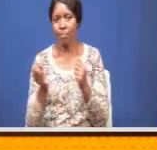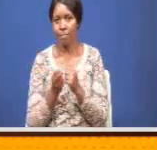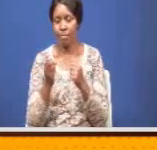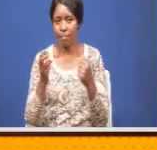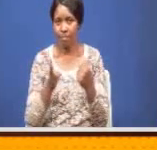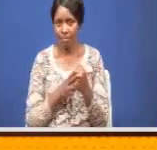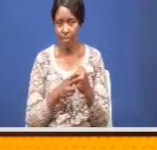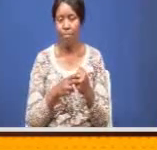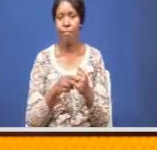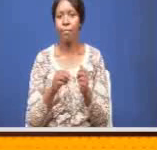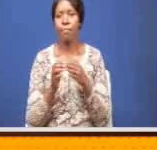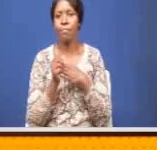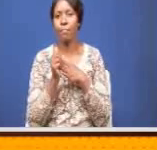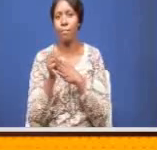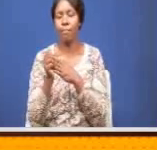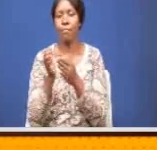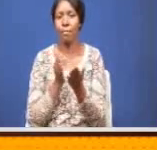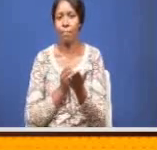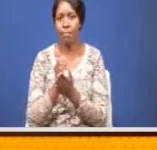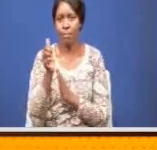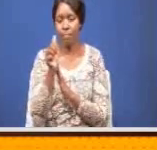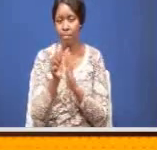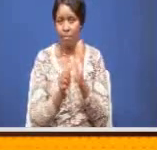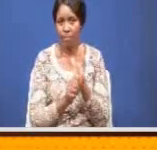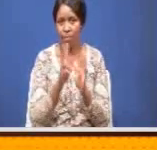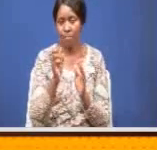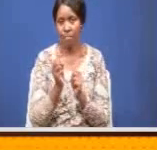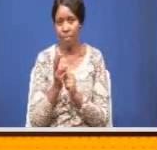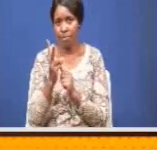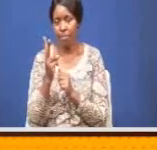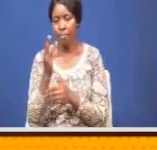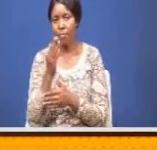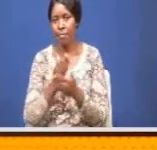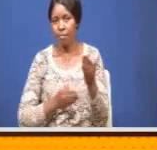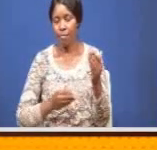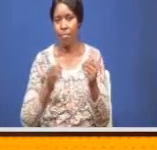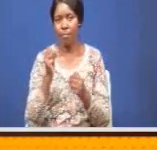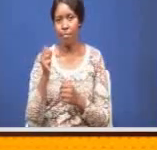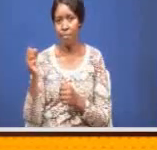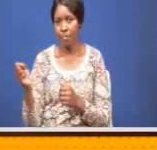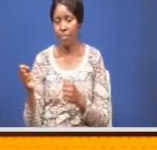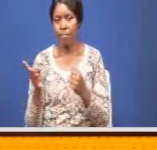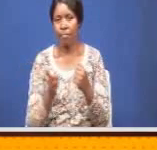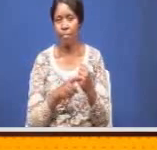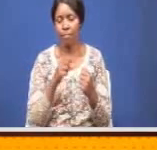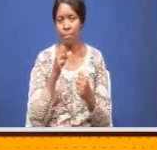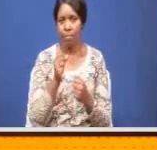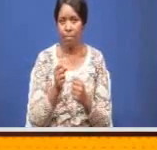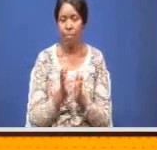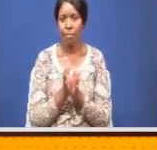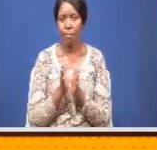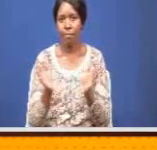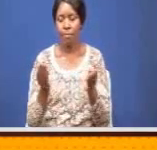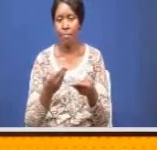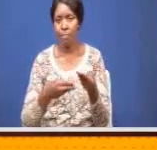of the Leadership and Integrity Act 2012, 50, sections 55 and 66 of the Public Procurement and Asset Disposal